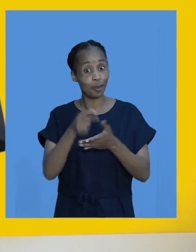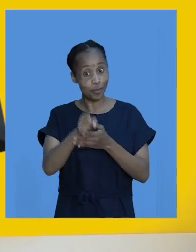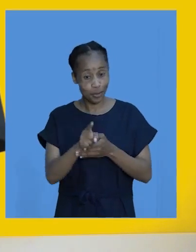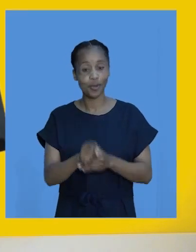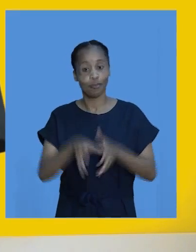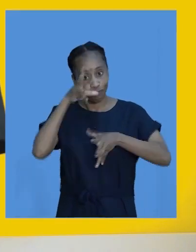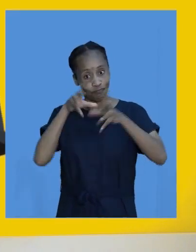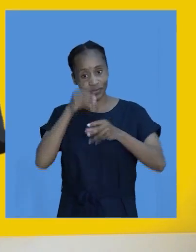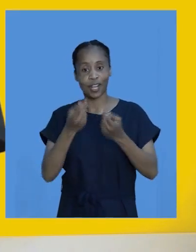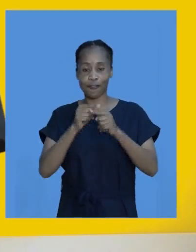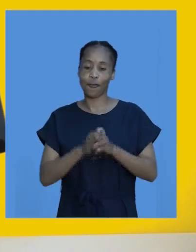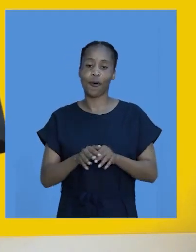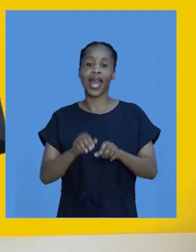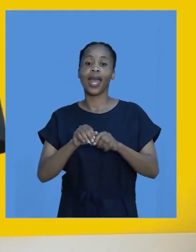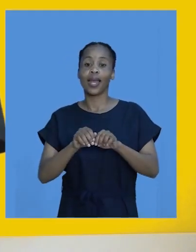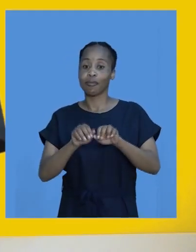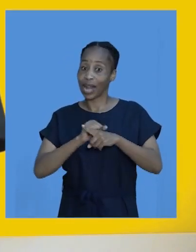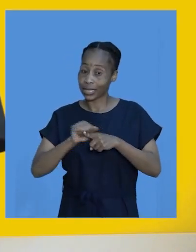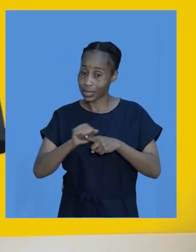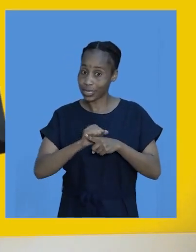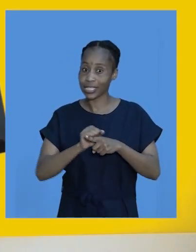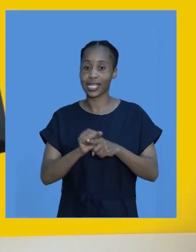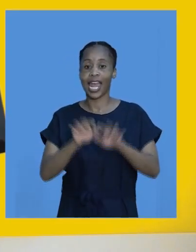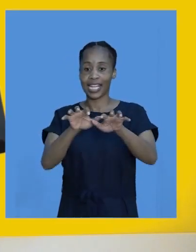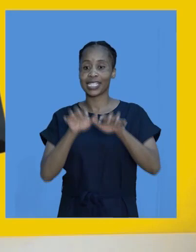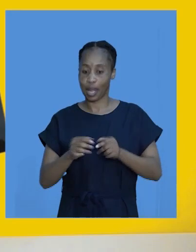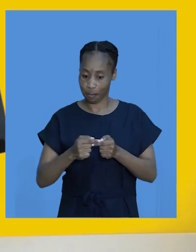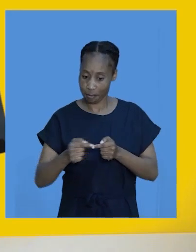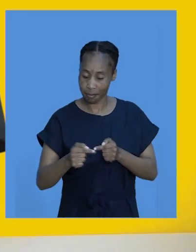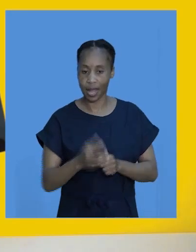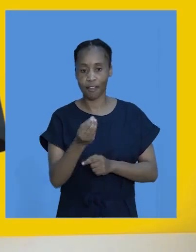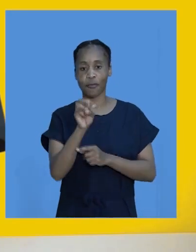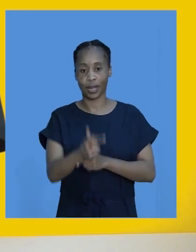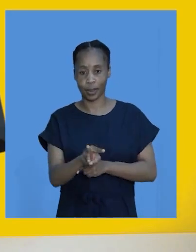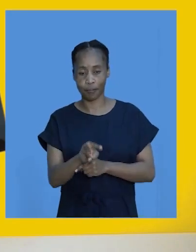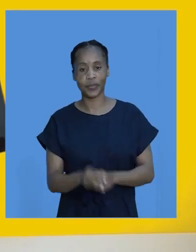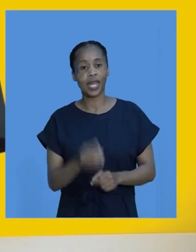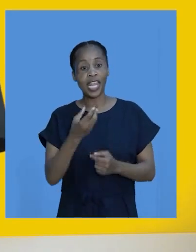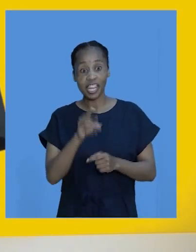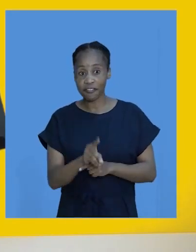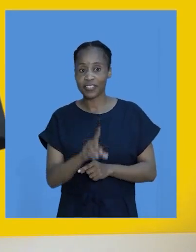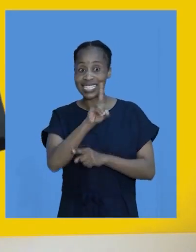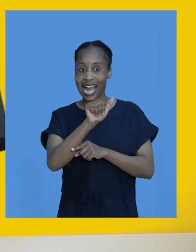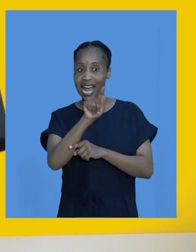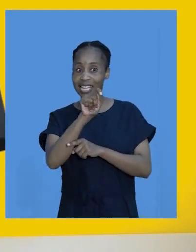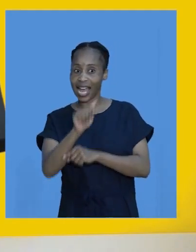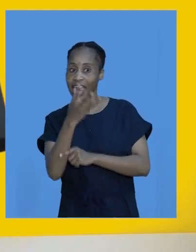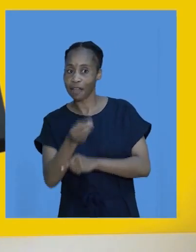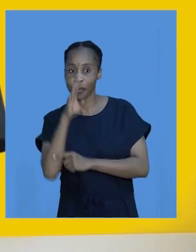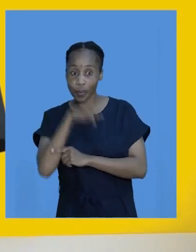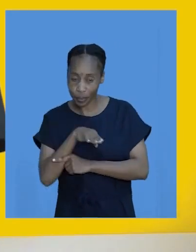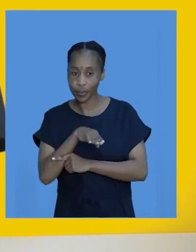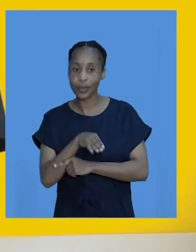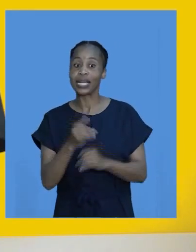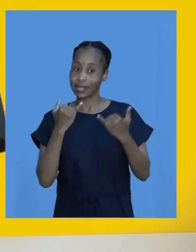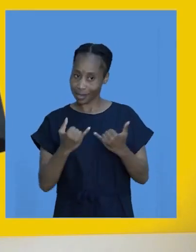exams. If you're constantly running out of data, then this next competition is just for you. Wozo Matrix is bringing you the